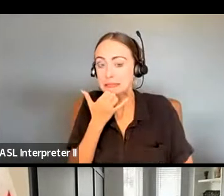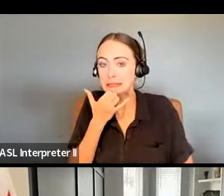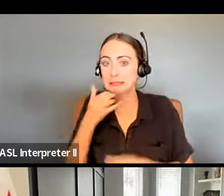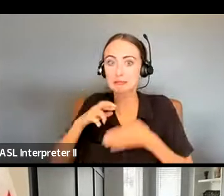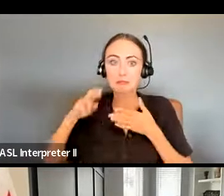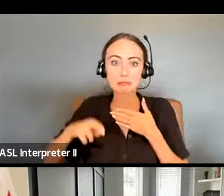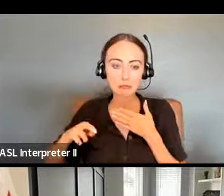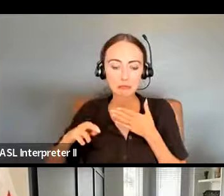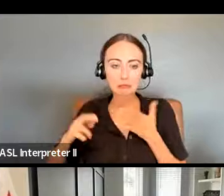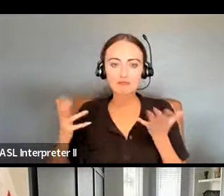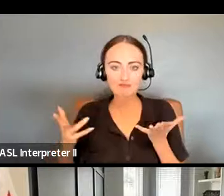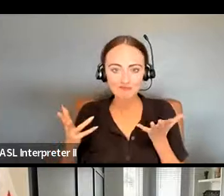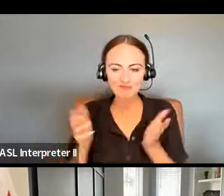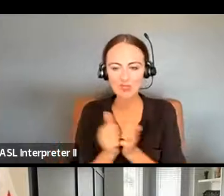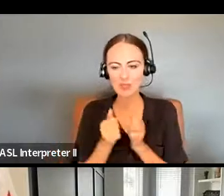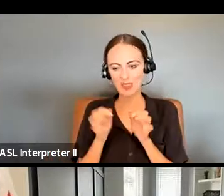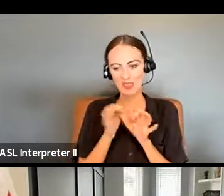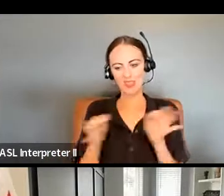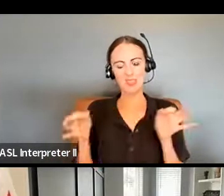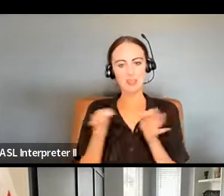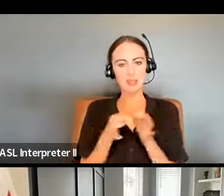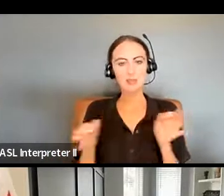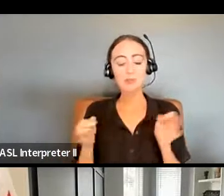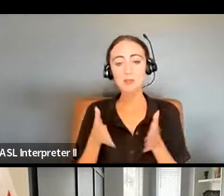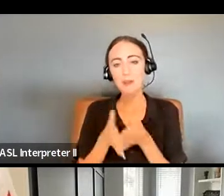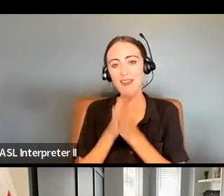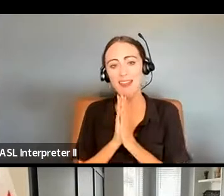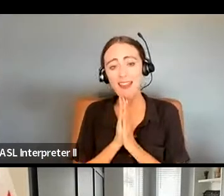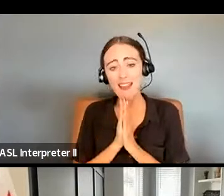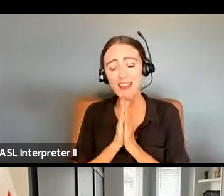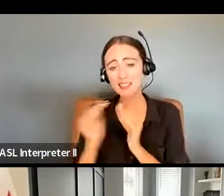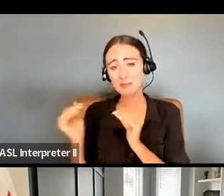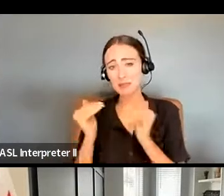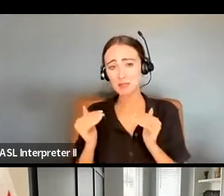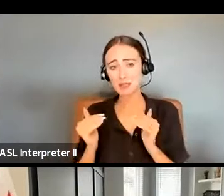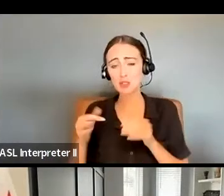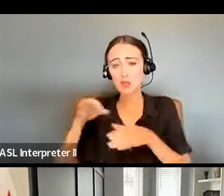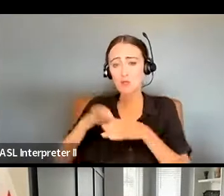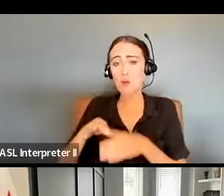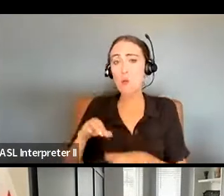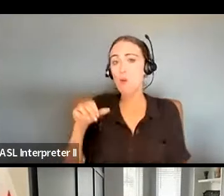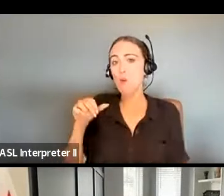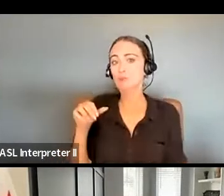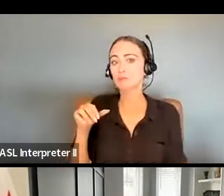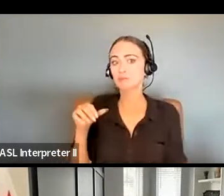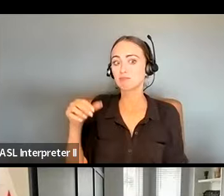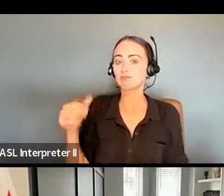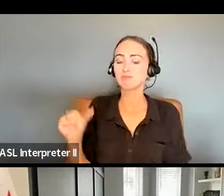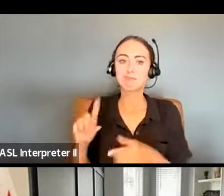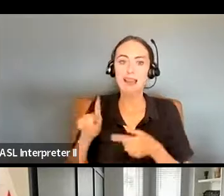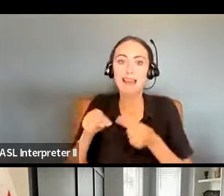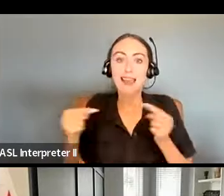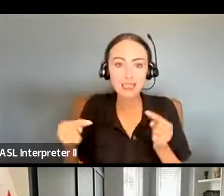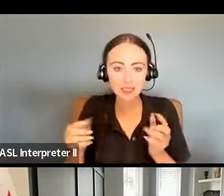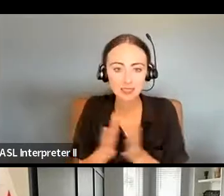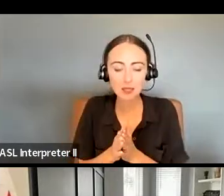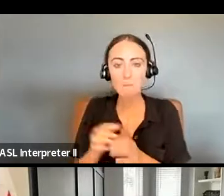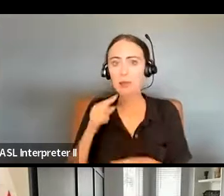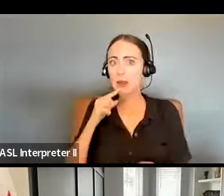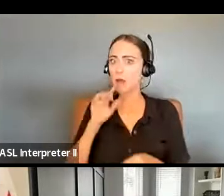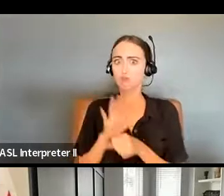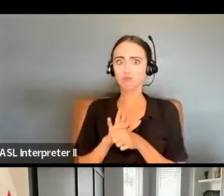consequences with the language in this amendment. So I ask colleagues to vote against this amendment, but I pledge to continue working